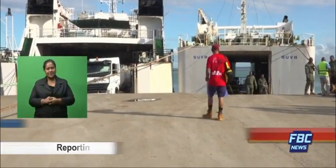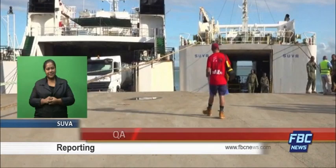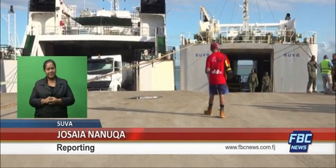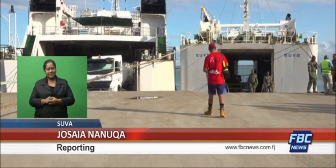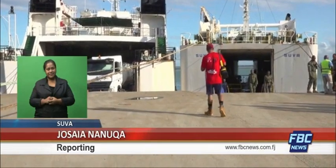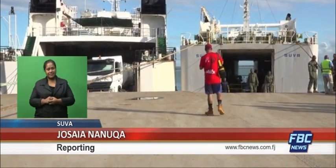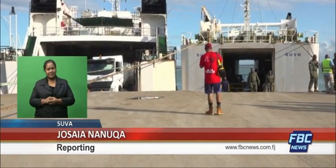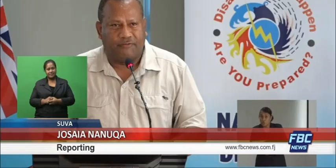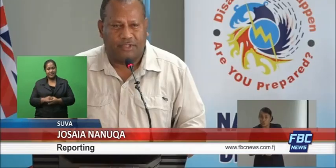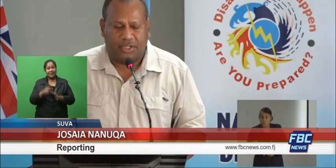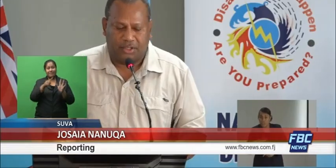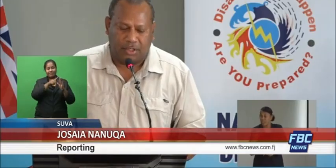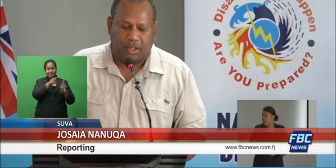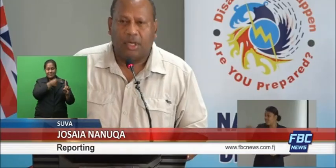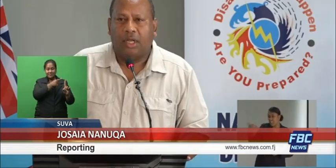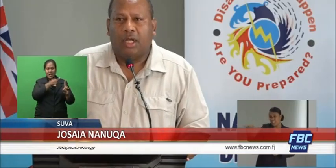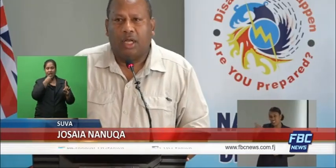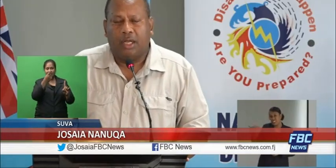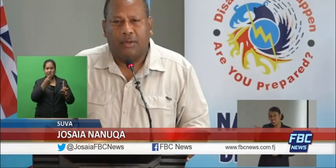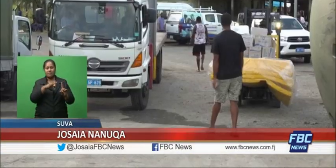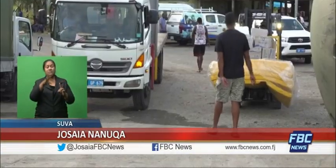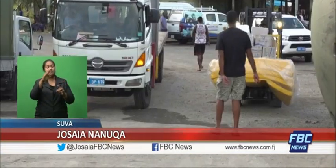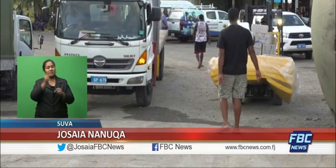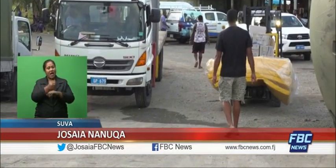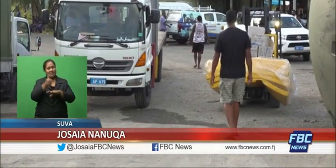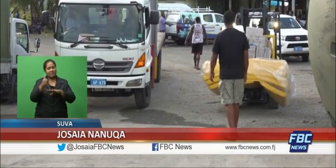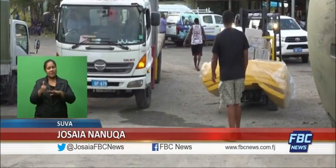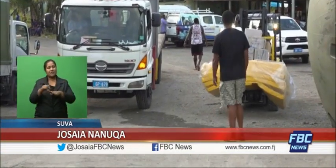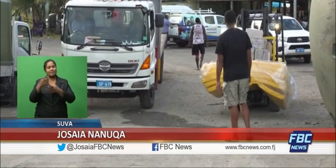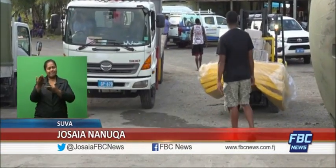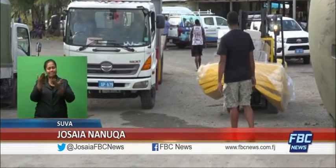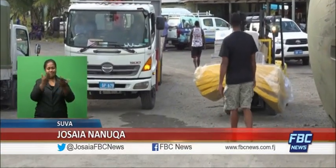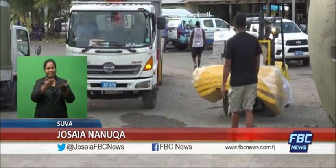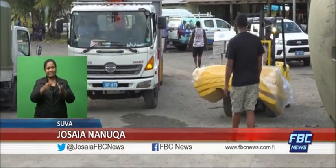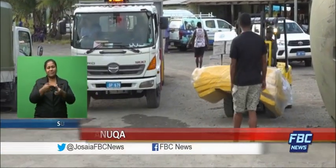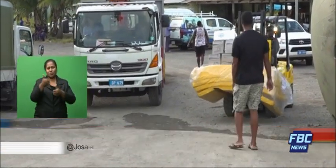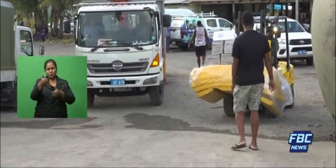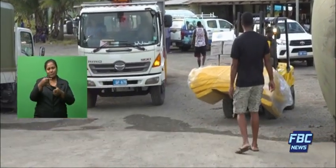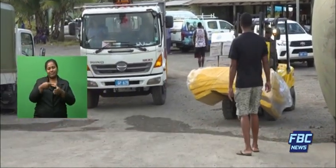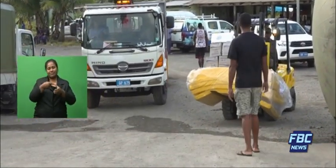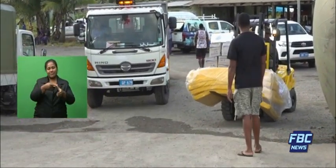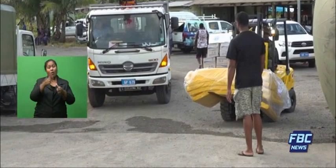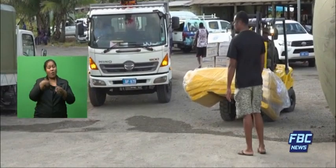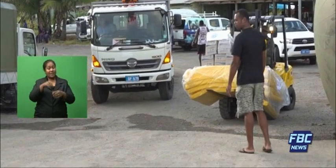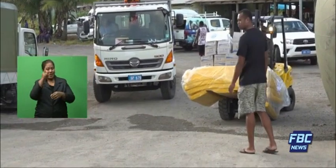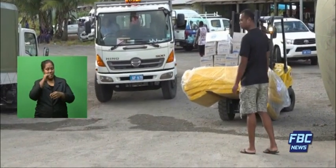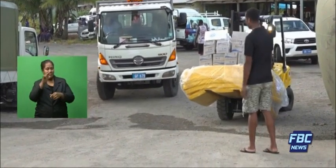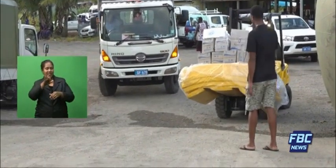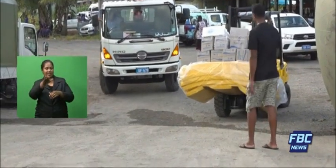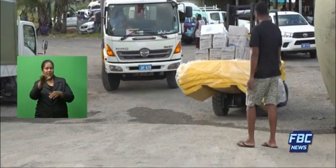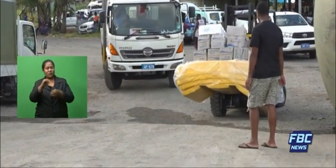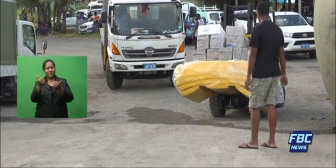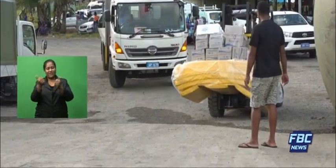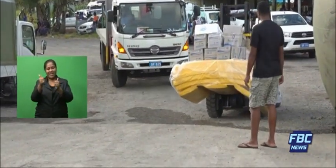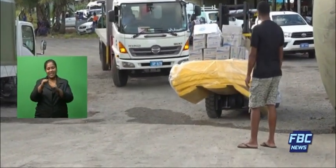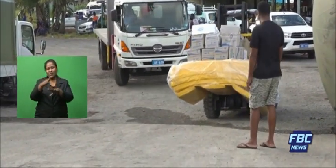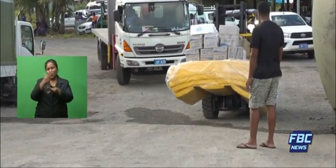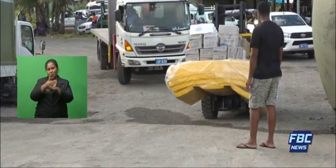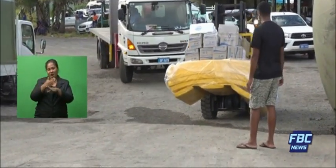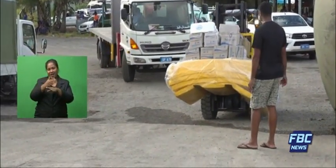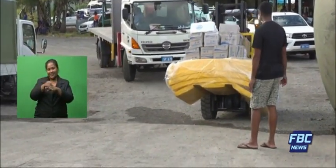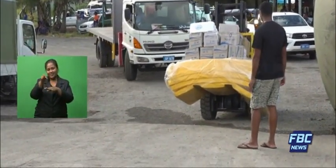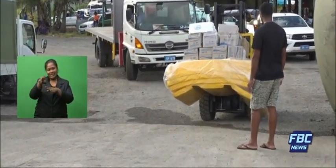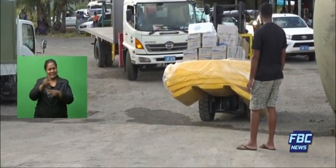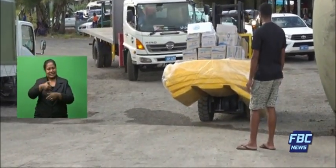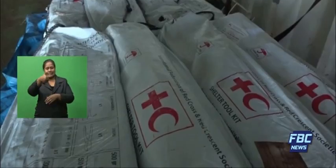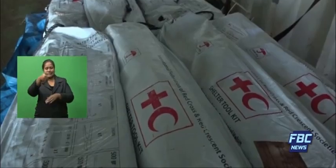Inia Seruirato says the government's swift and effective response has enabled them to complete the rehabilitation in a span of